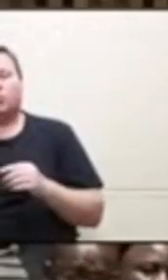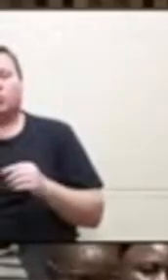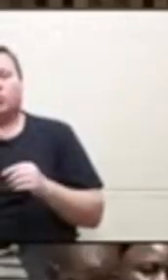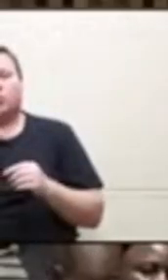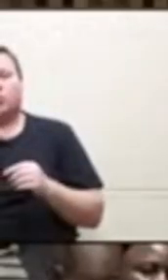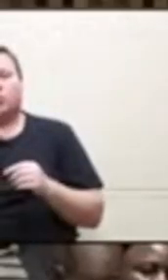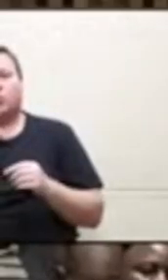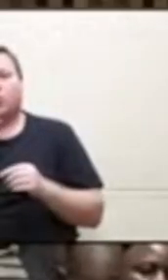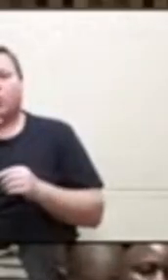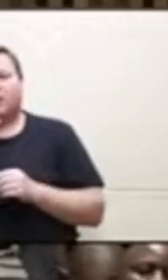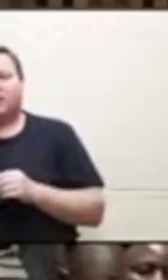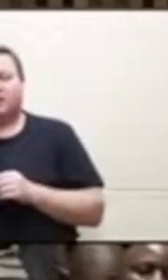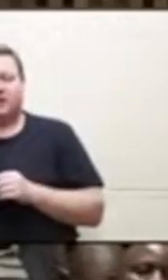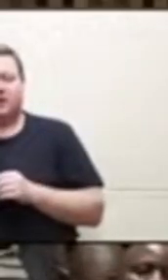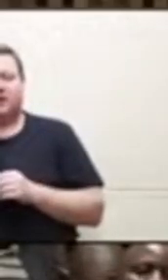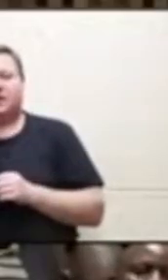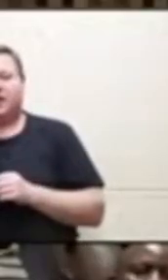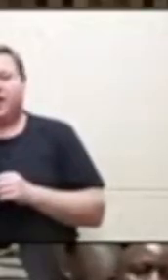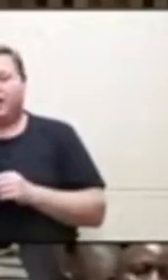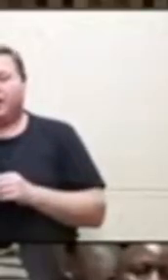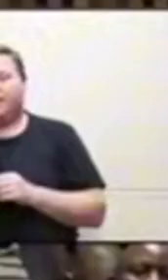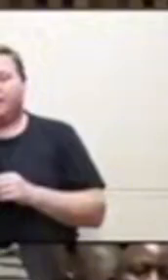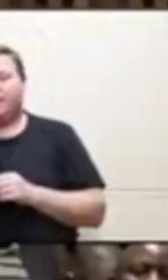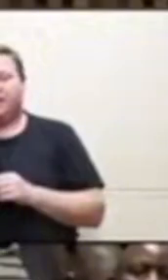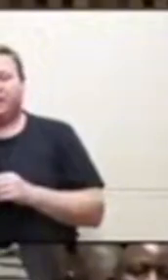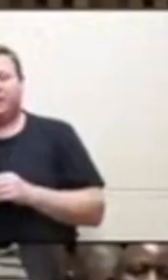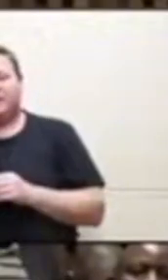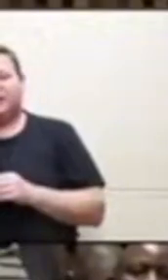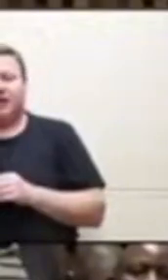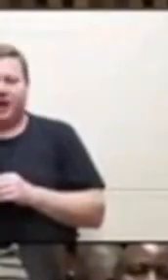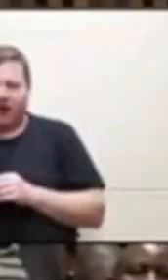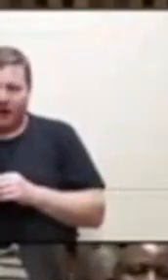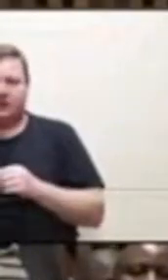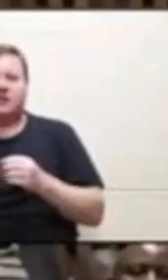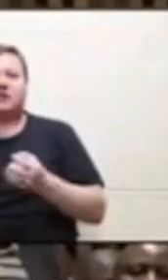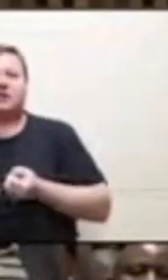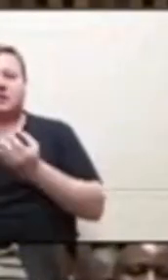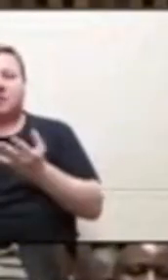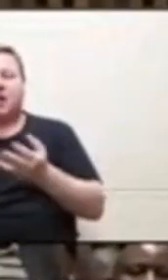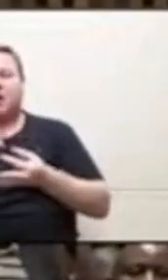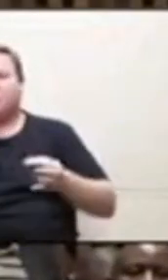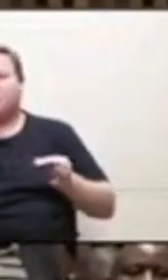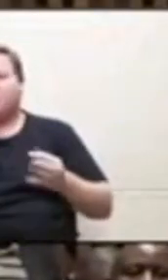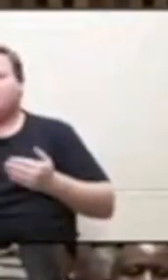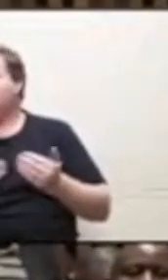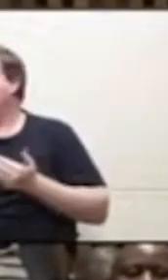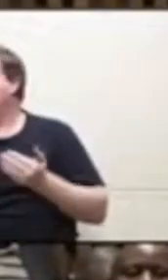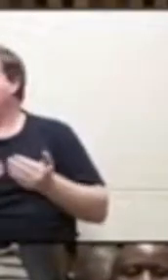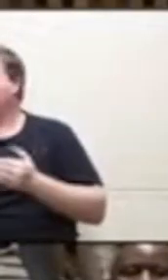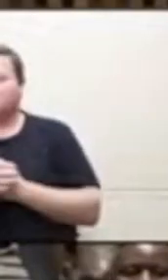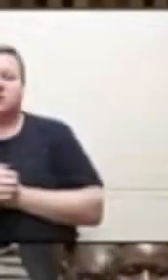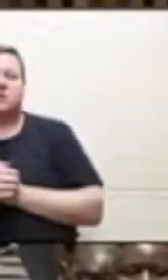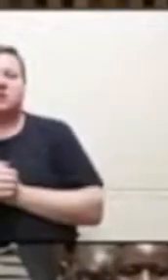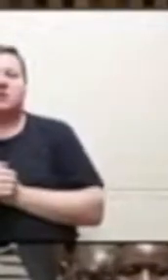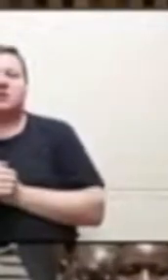and Supply Chain Management Regulation. Now, as a